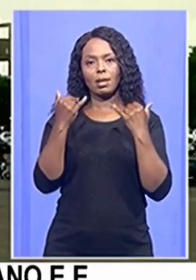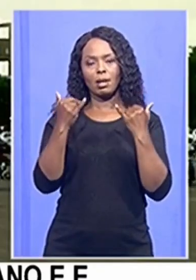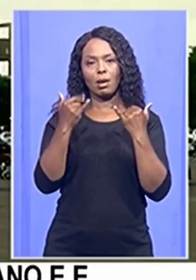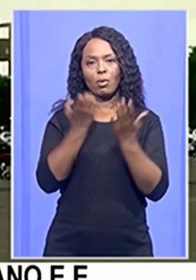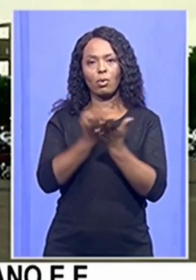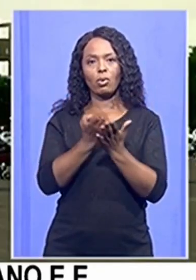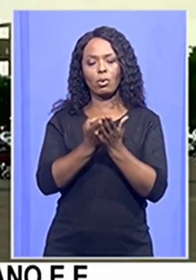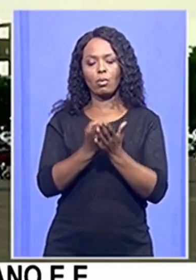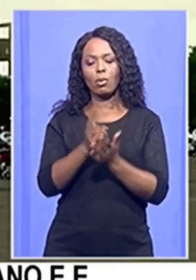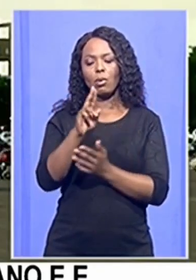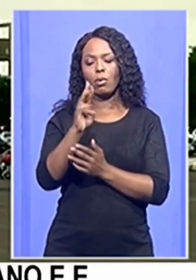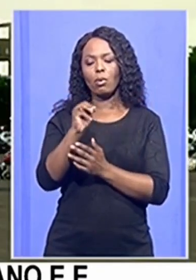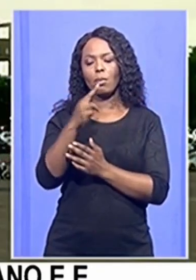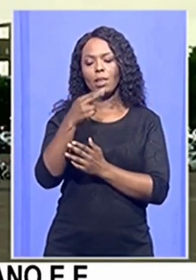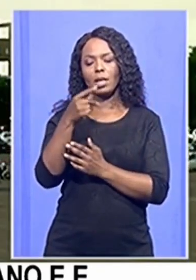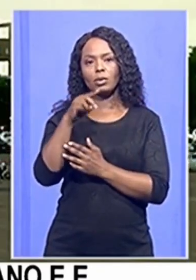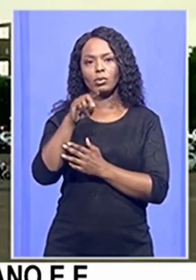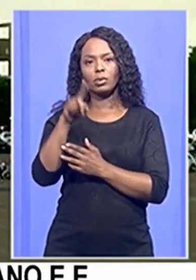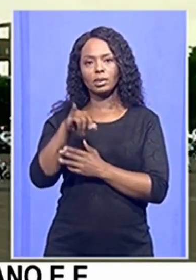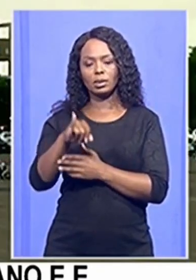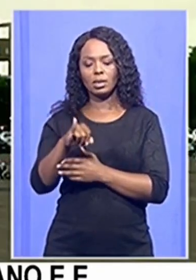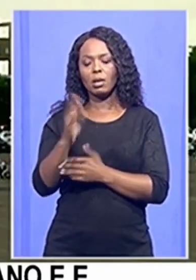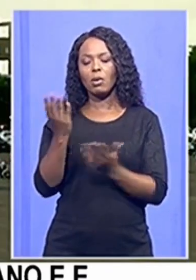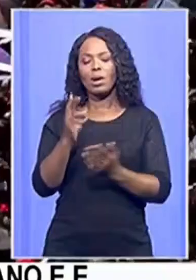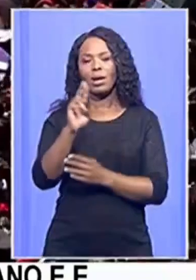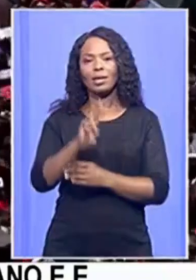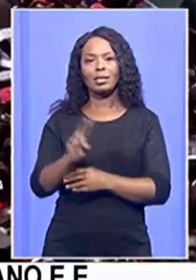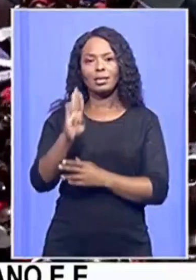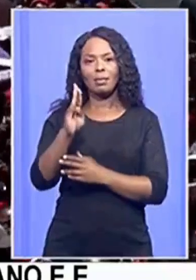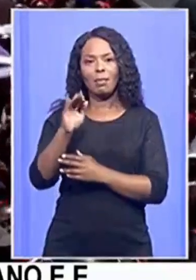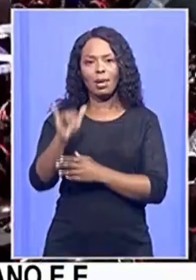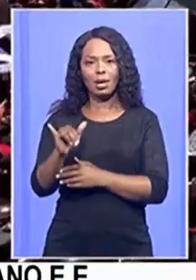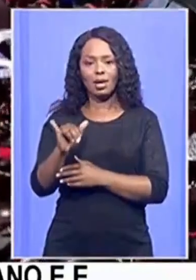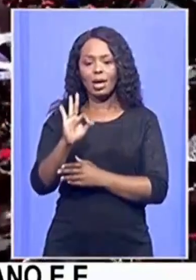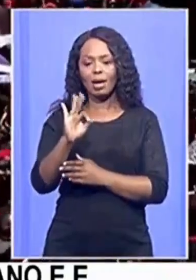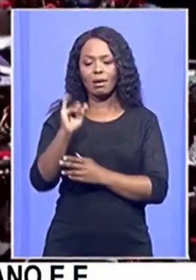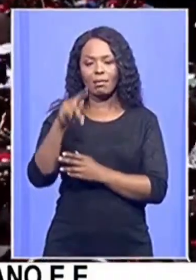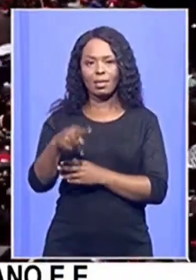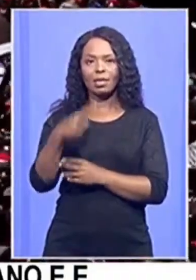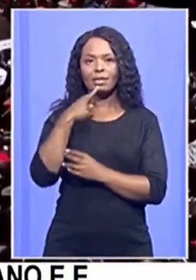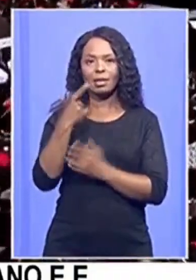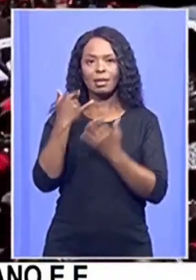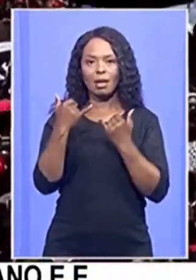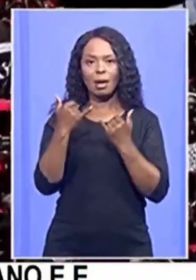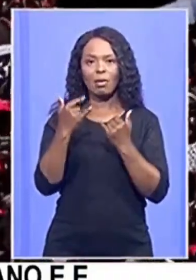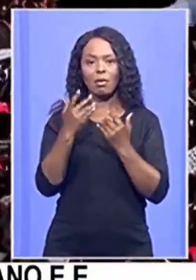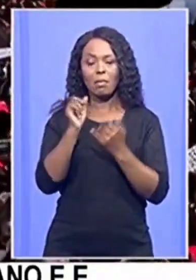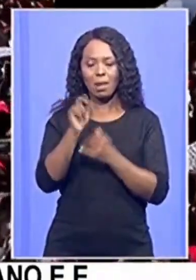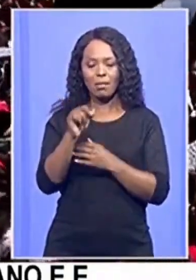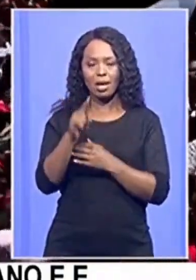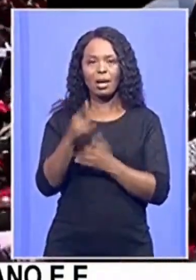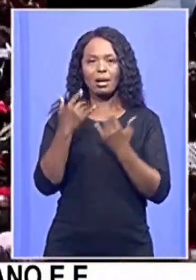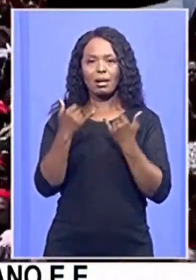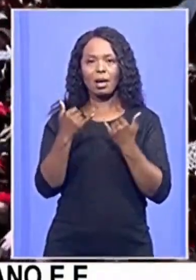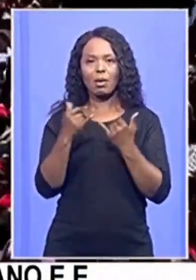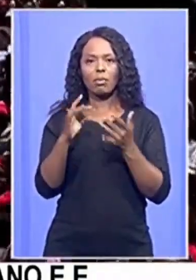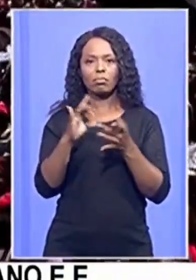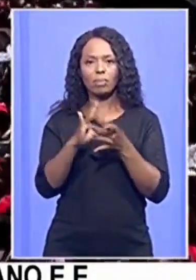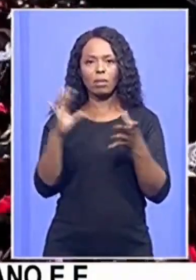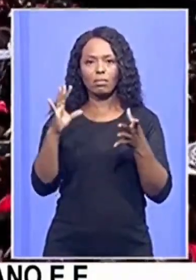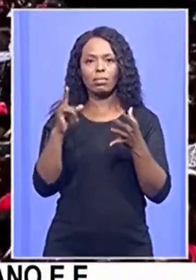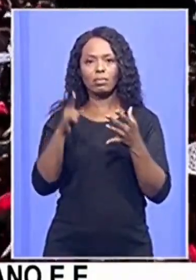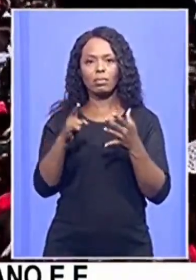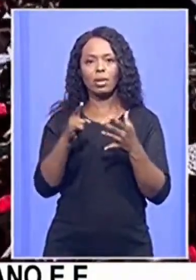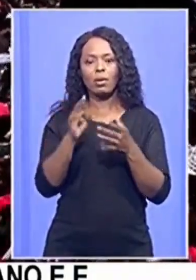wa Umhlanduze kwa Richards Bay, yo go ya ka IFP o leng gareng ga dithulano tse di bakileng go retela ga tumalano ya